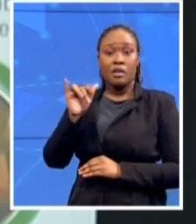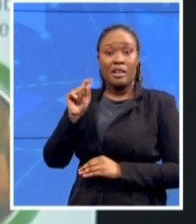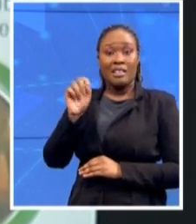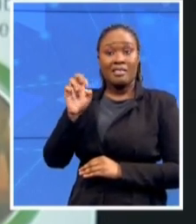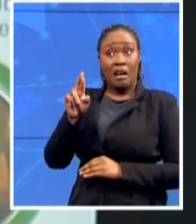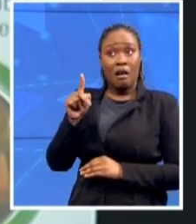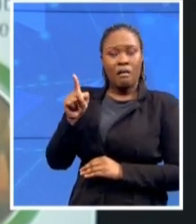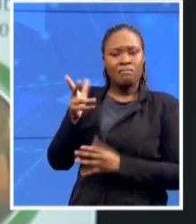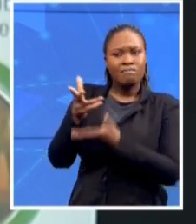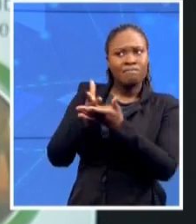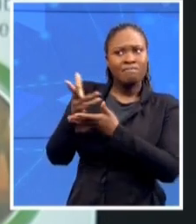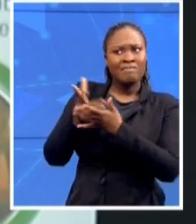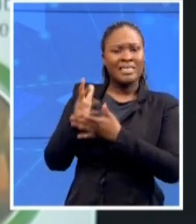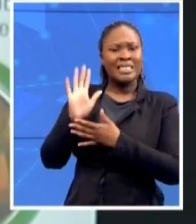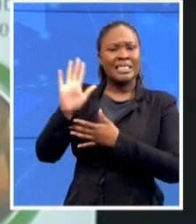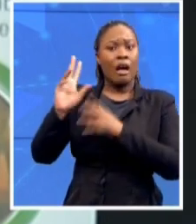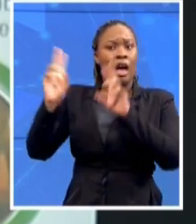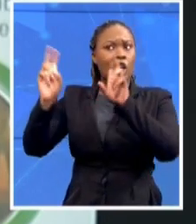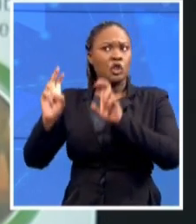in achieving energy security.